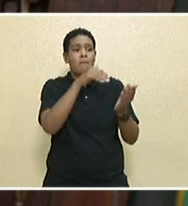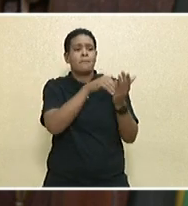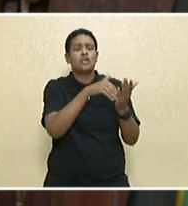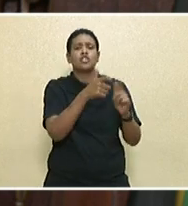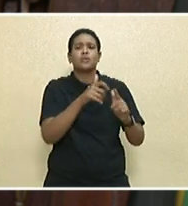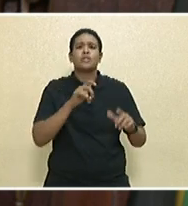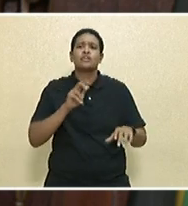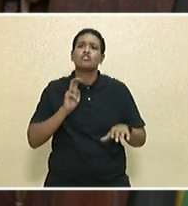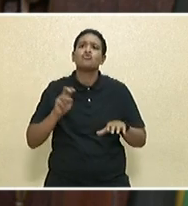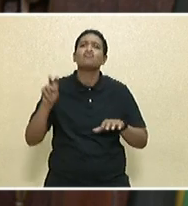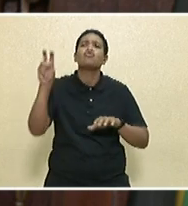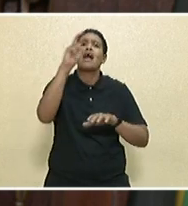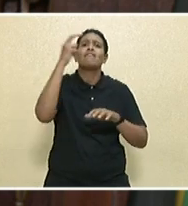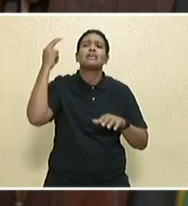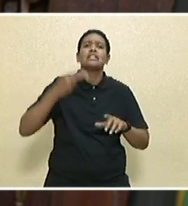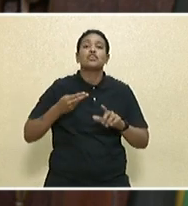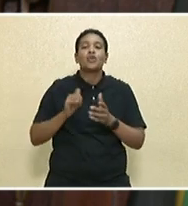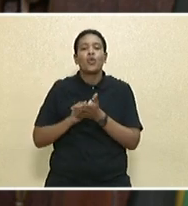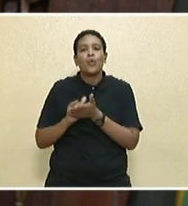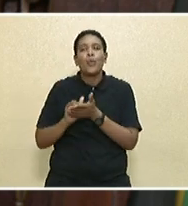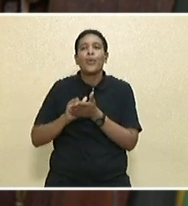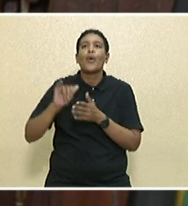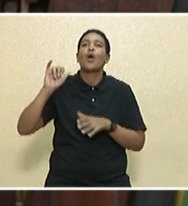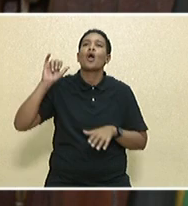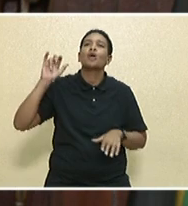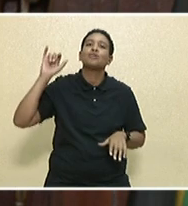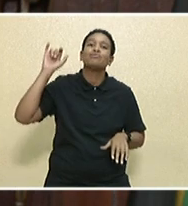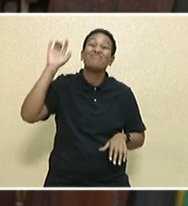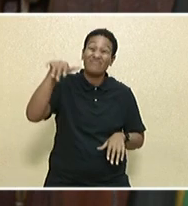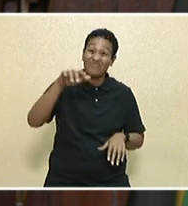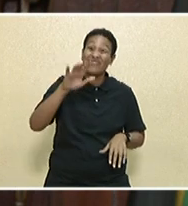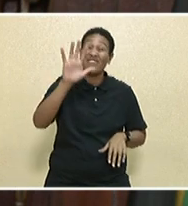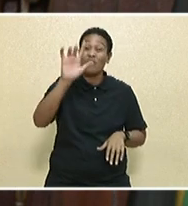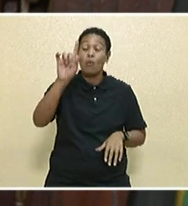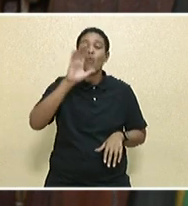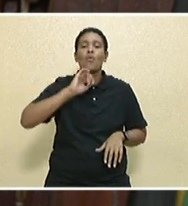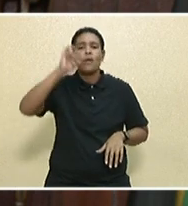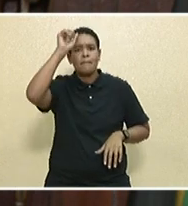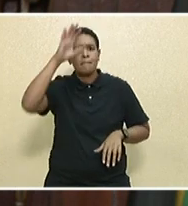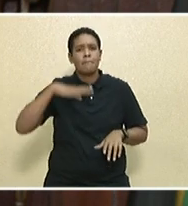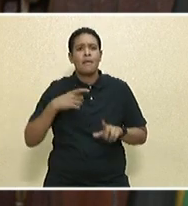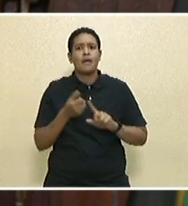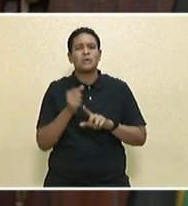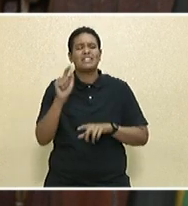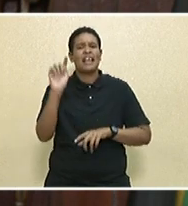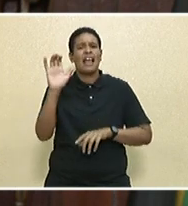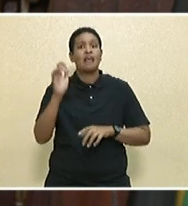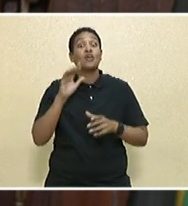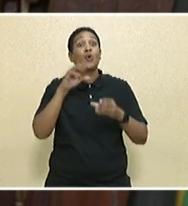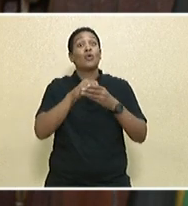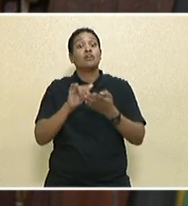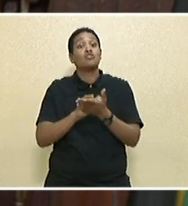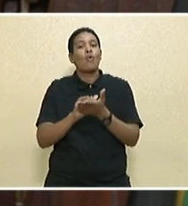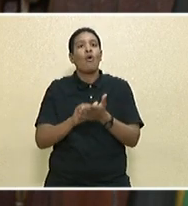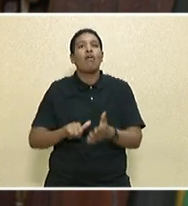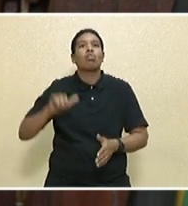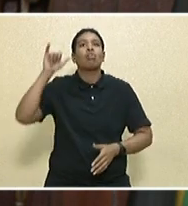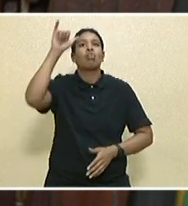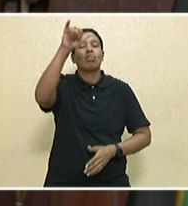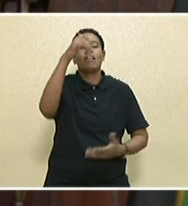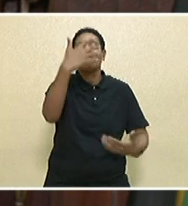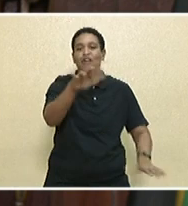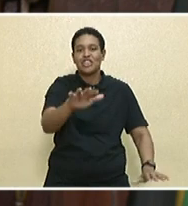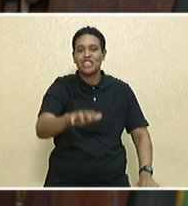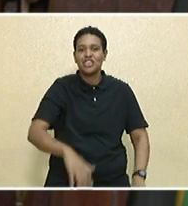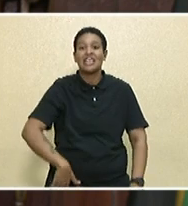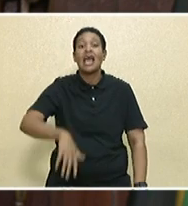history, which includes New York, a 51-year-old male from St. Catherine with a travel history that includes New York, and